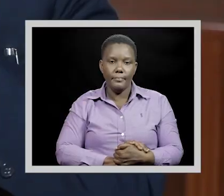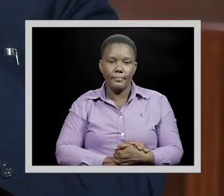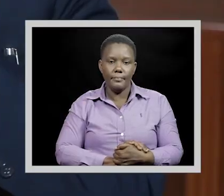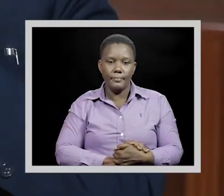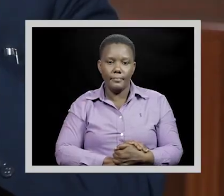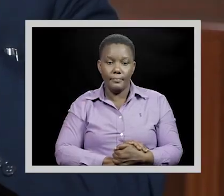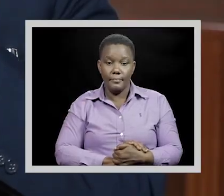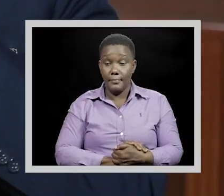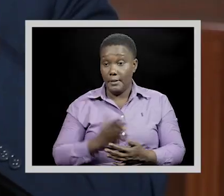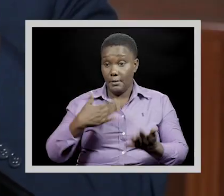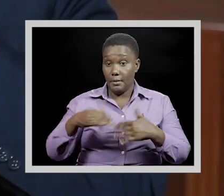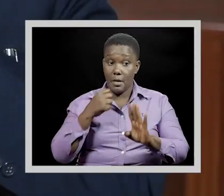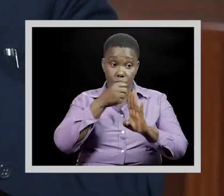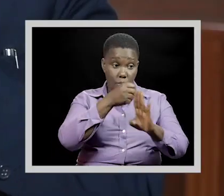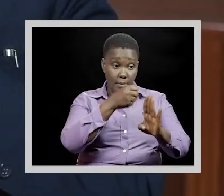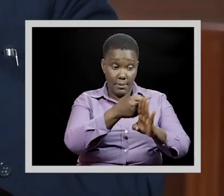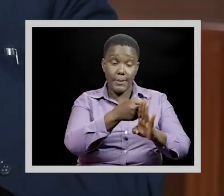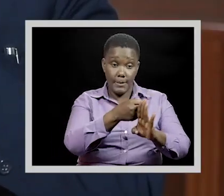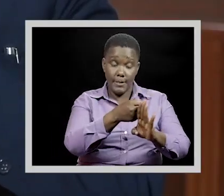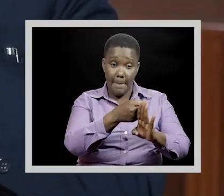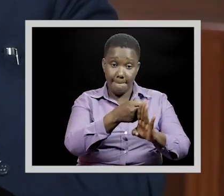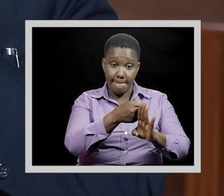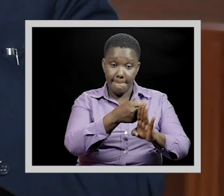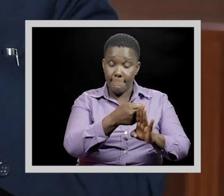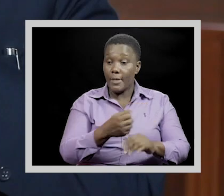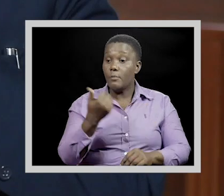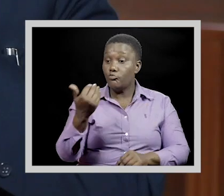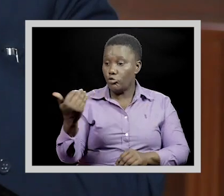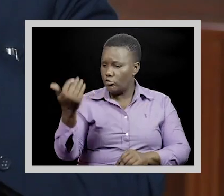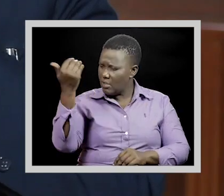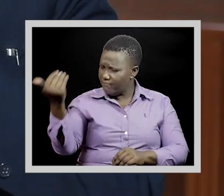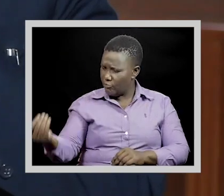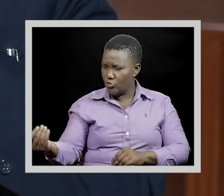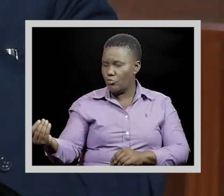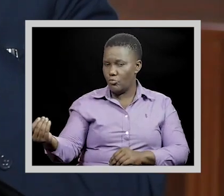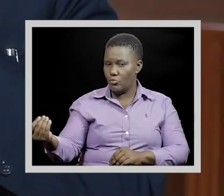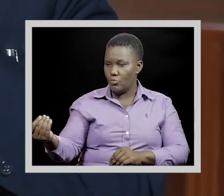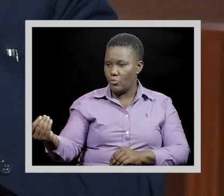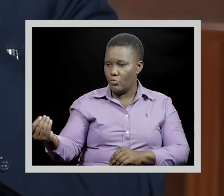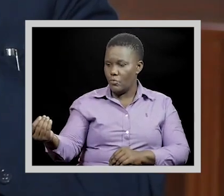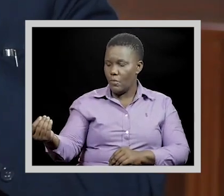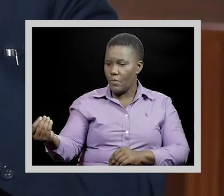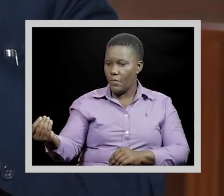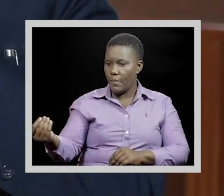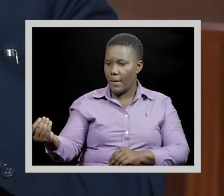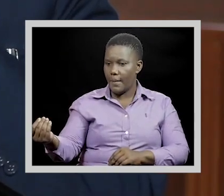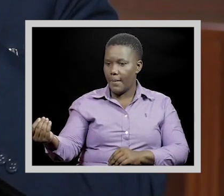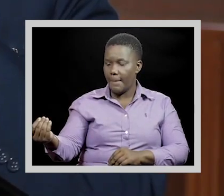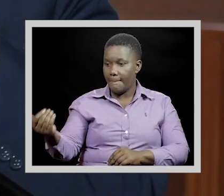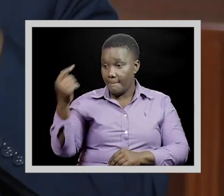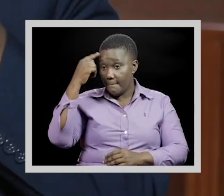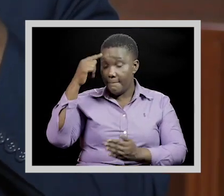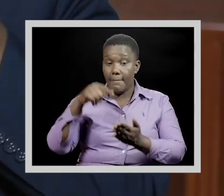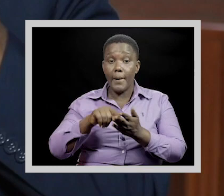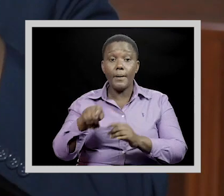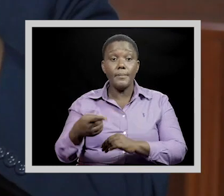And here we want to insist that because the child is as young as he is or she is,